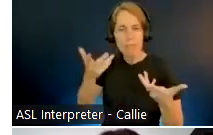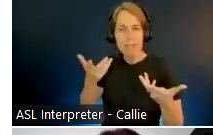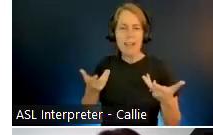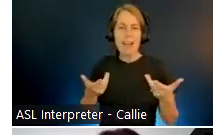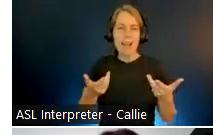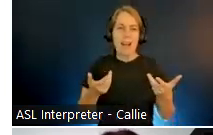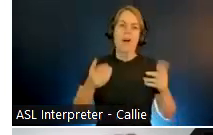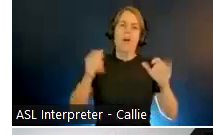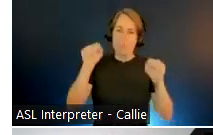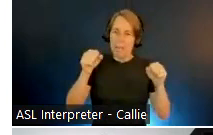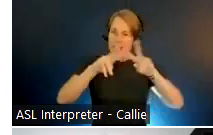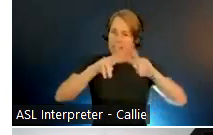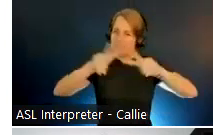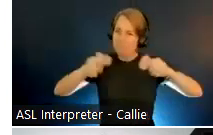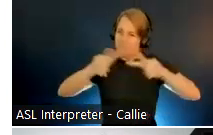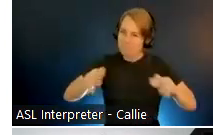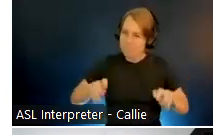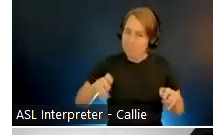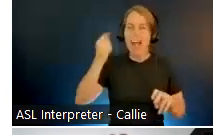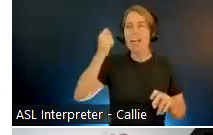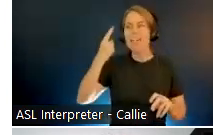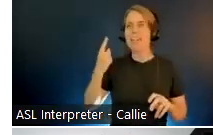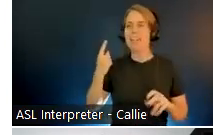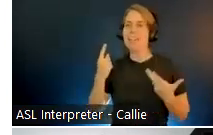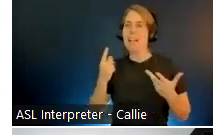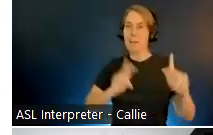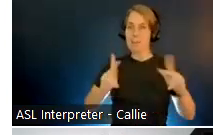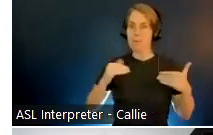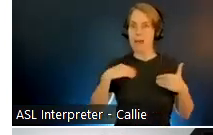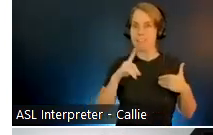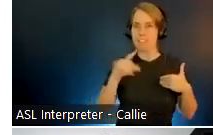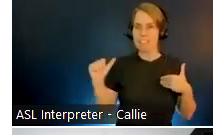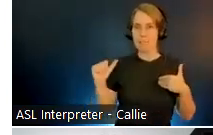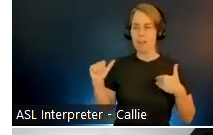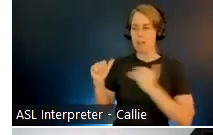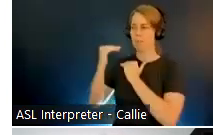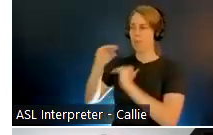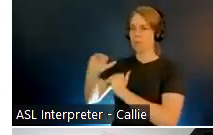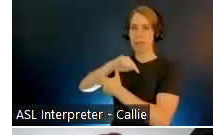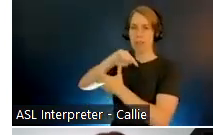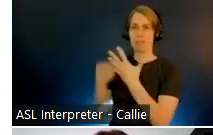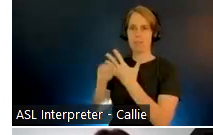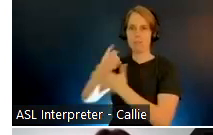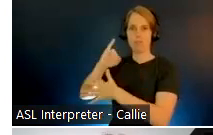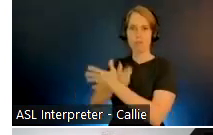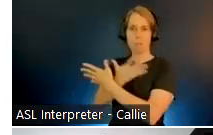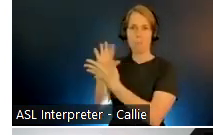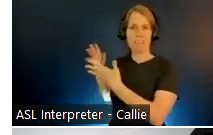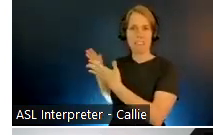a disability. People with disabilities are as diverse and unique as anyone else.